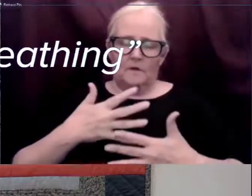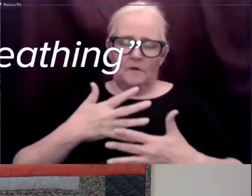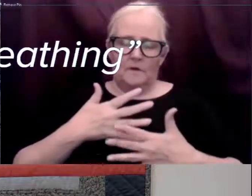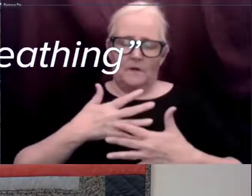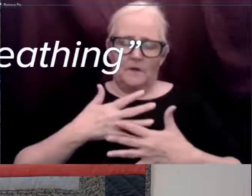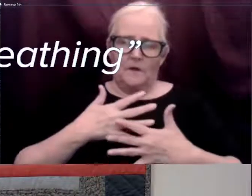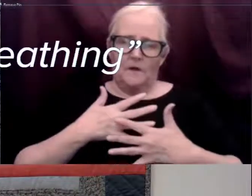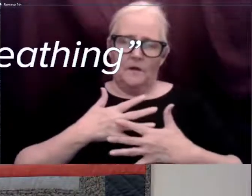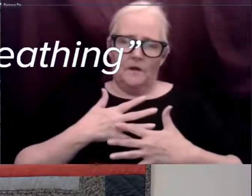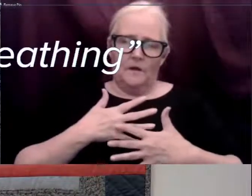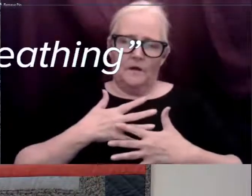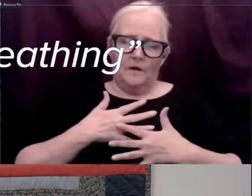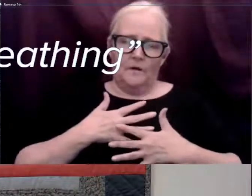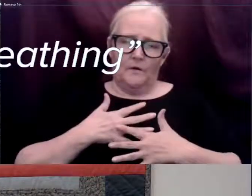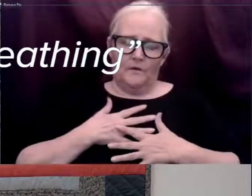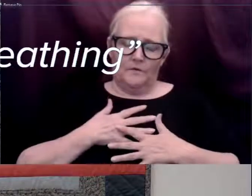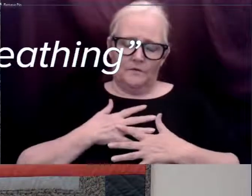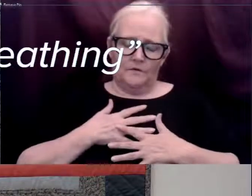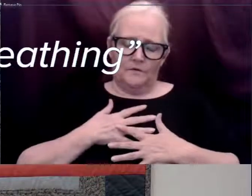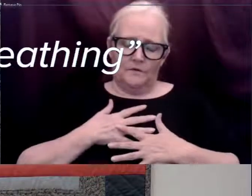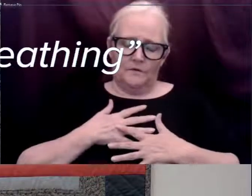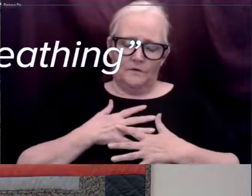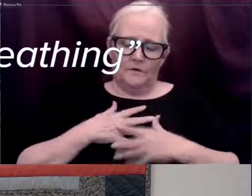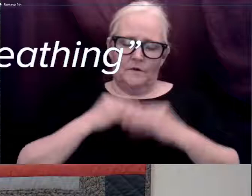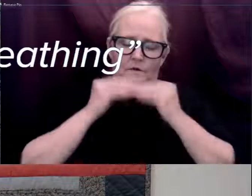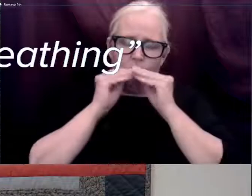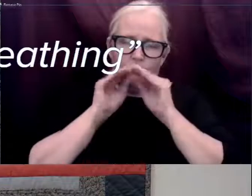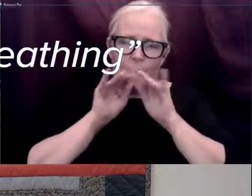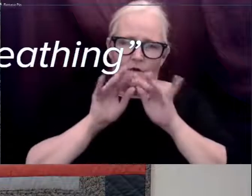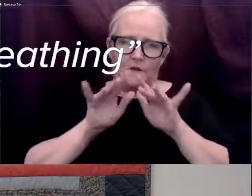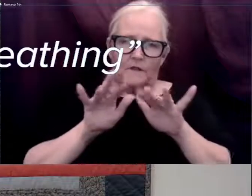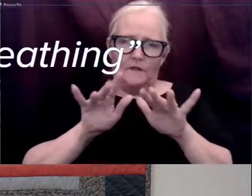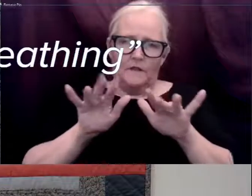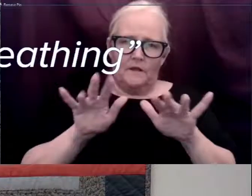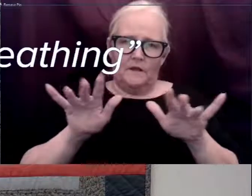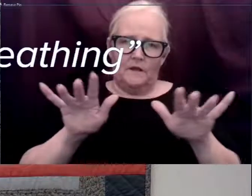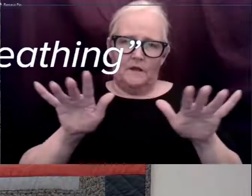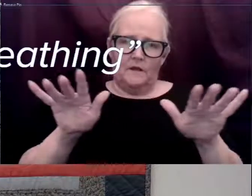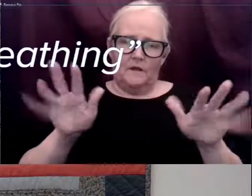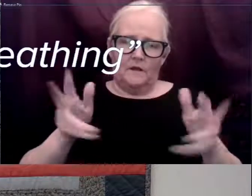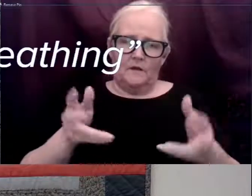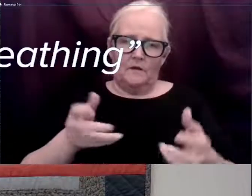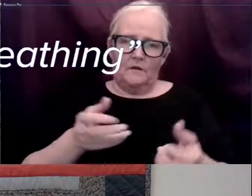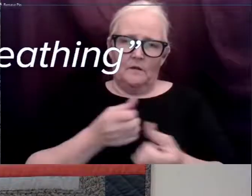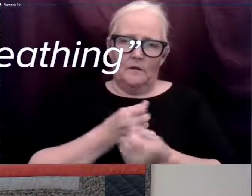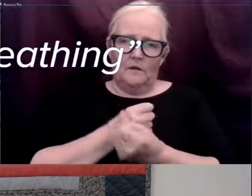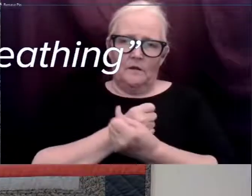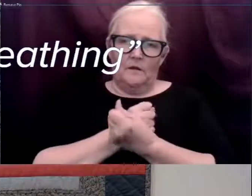out, I'll breathe out love.